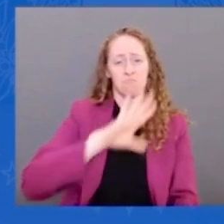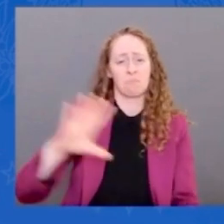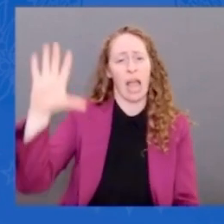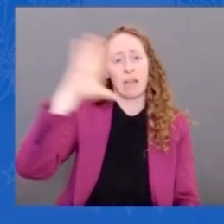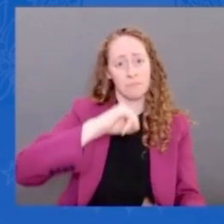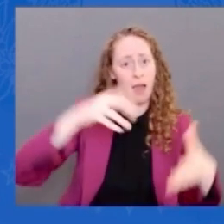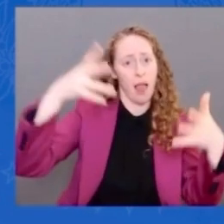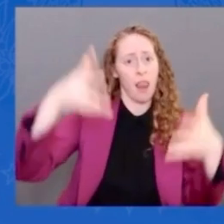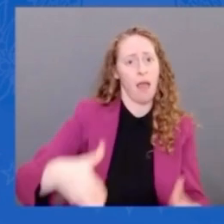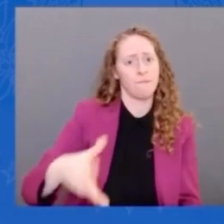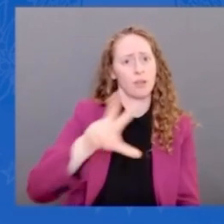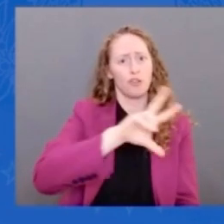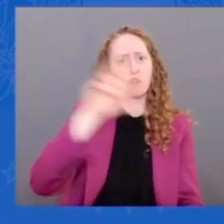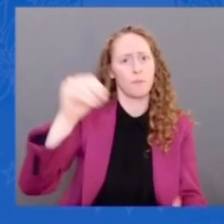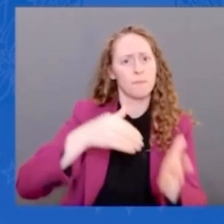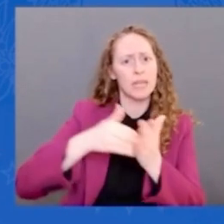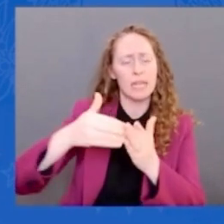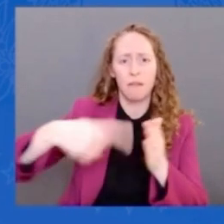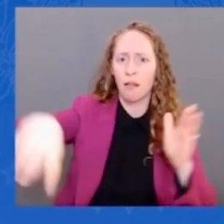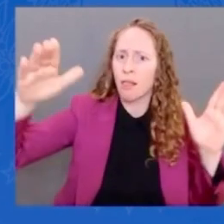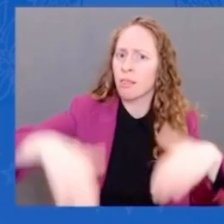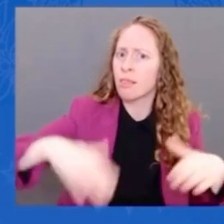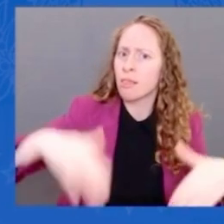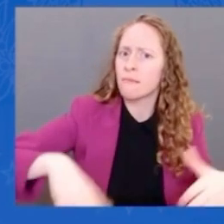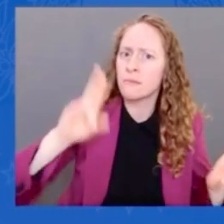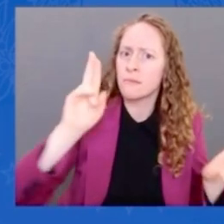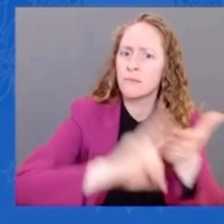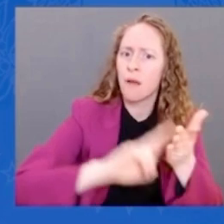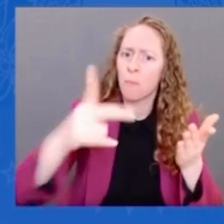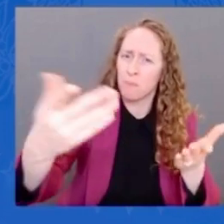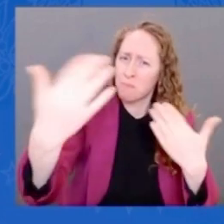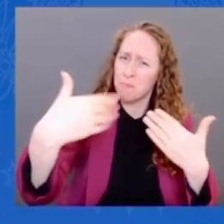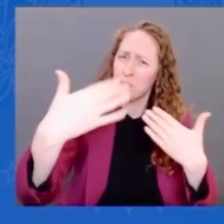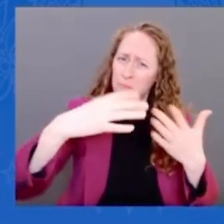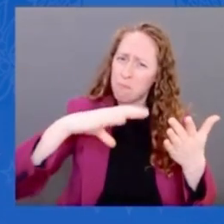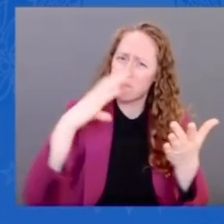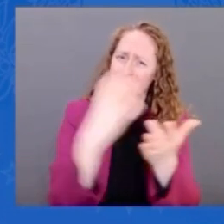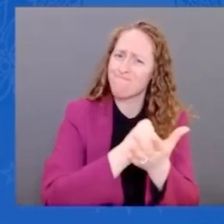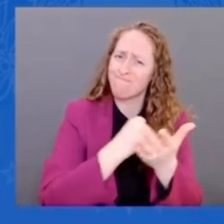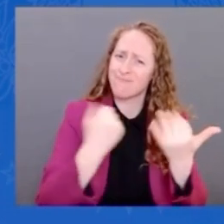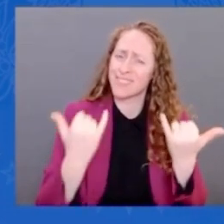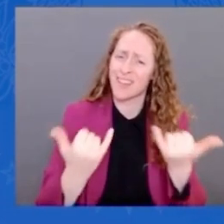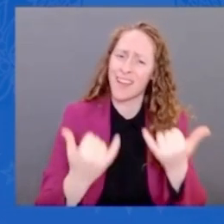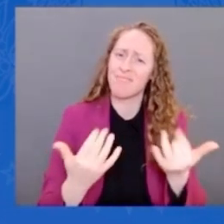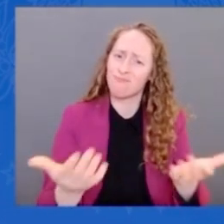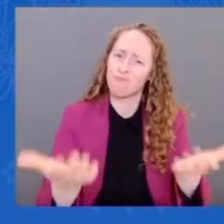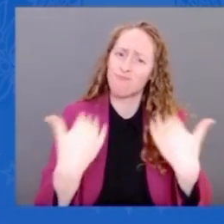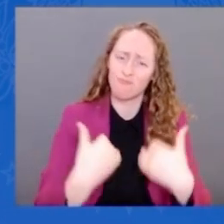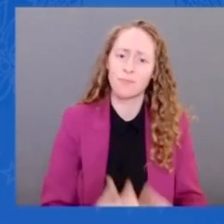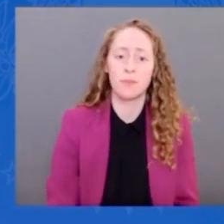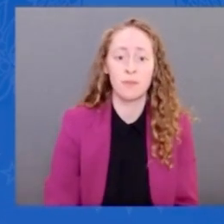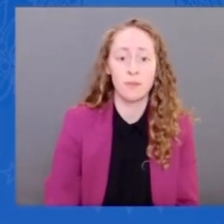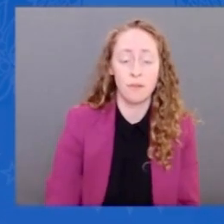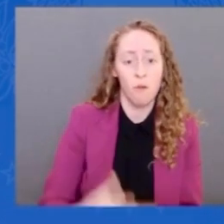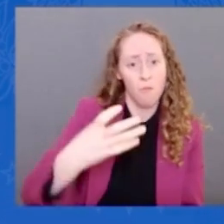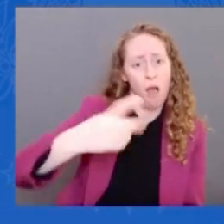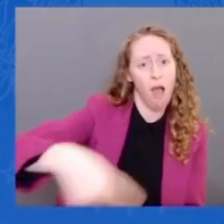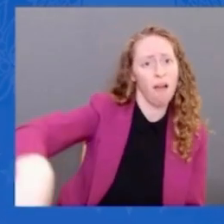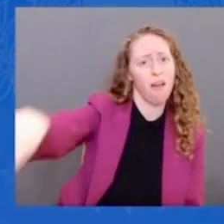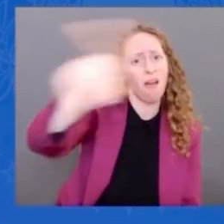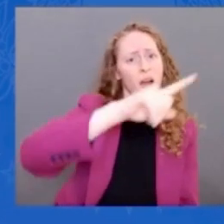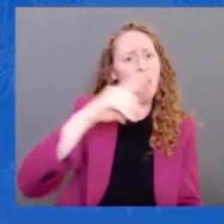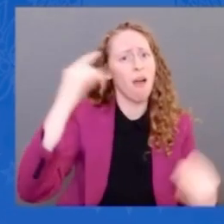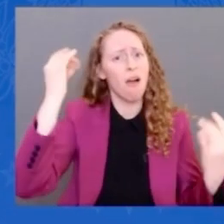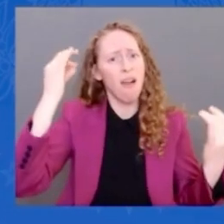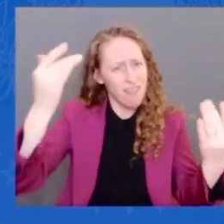internet and good internet. We want each of you, each and every one of you, to take advantage of the chance and cut your internet